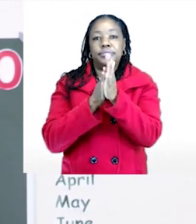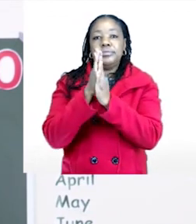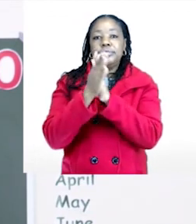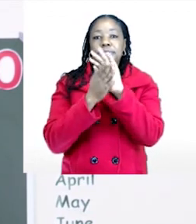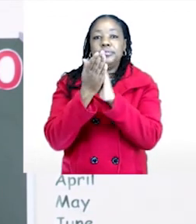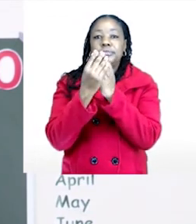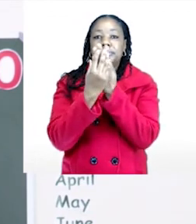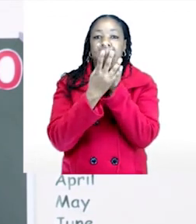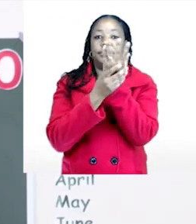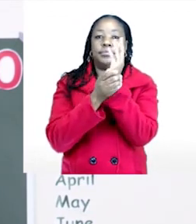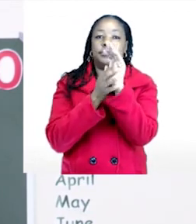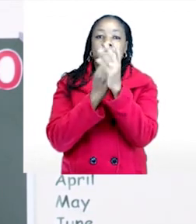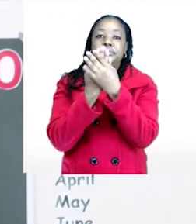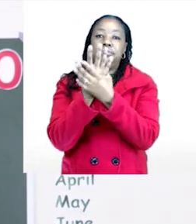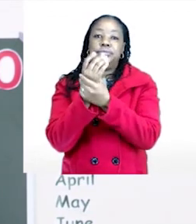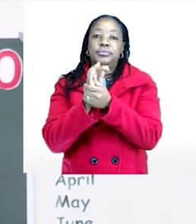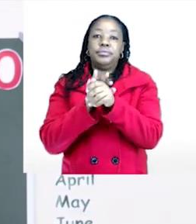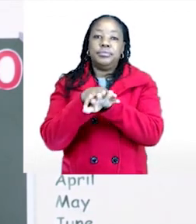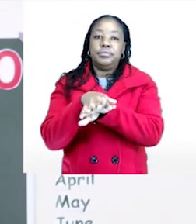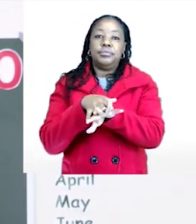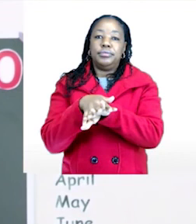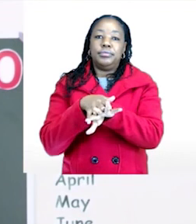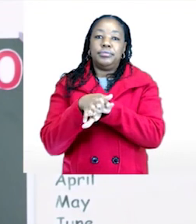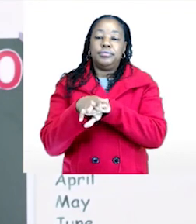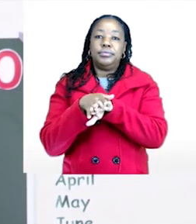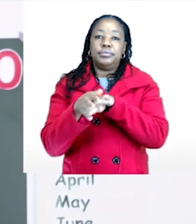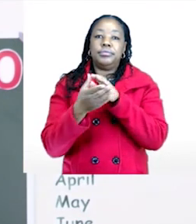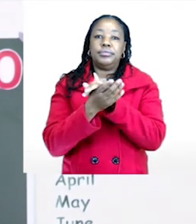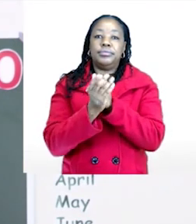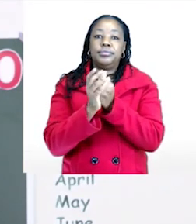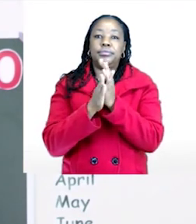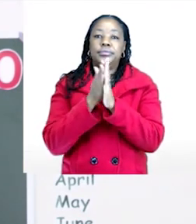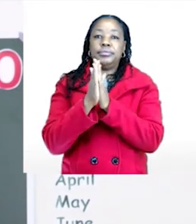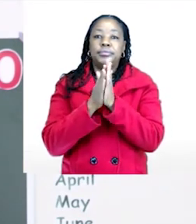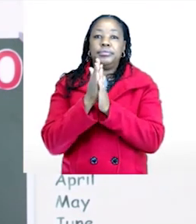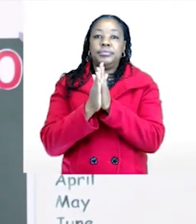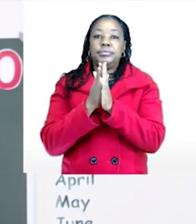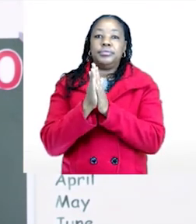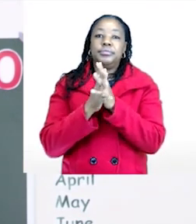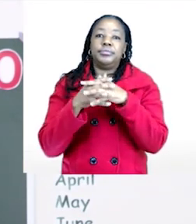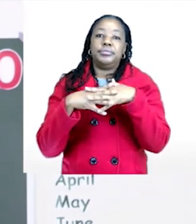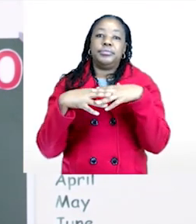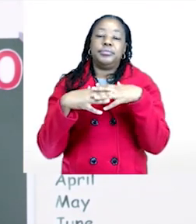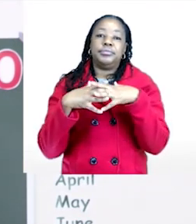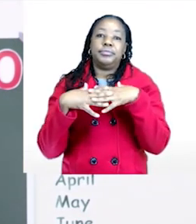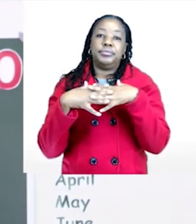back, inside and forth. Now your hands and mine are clean. We have